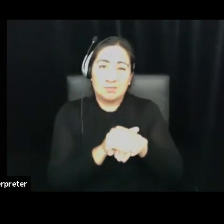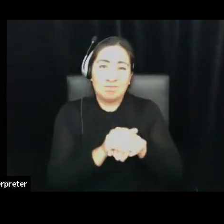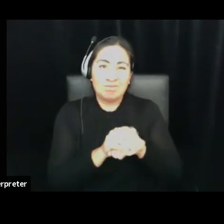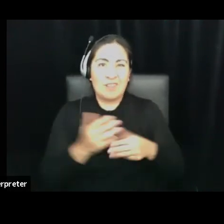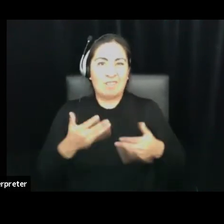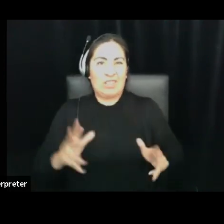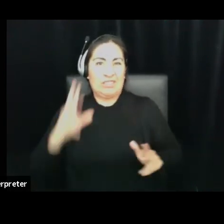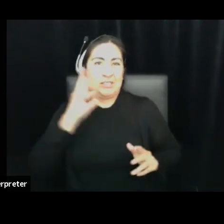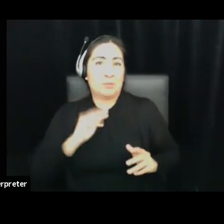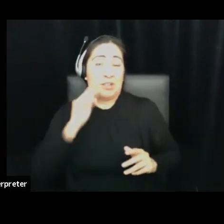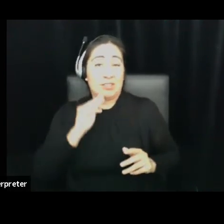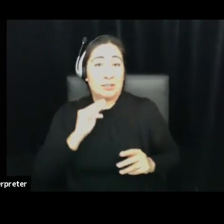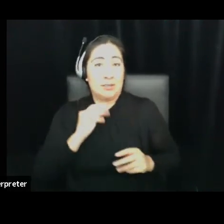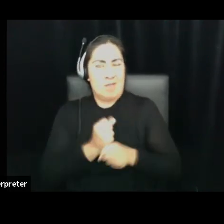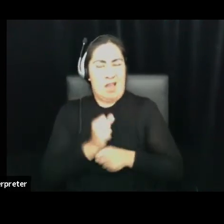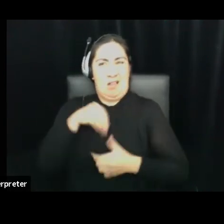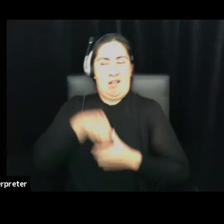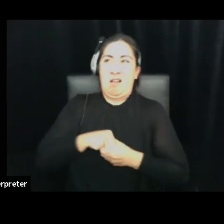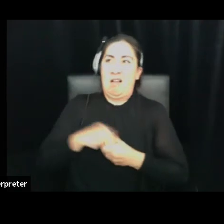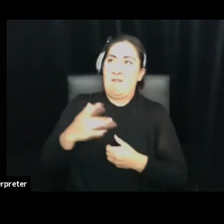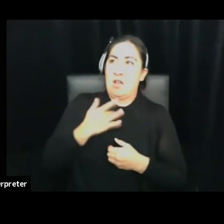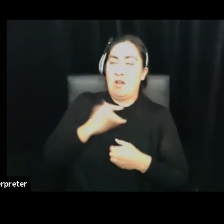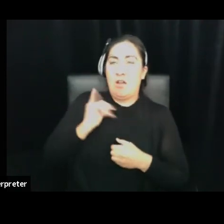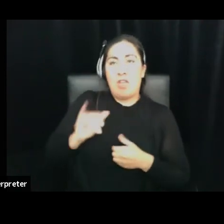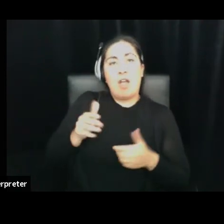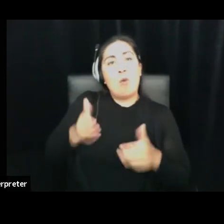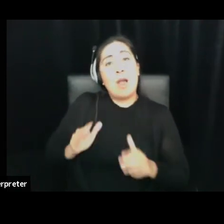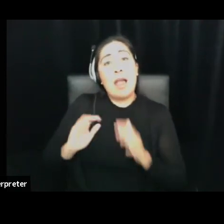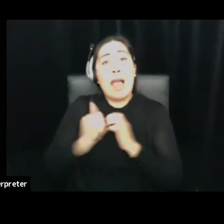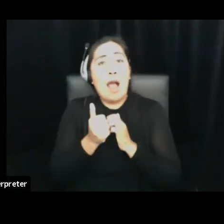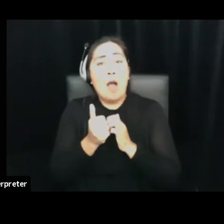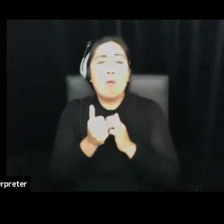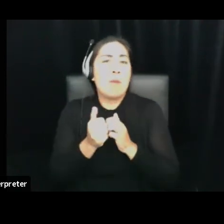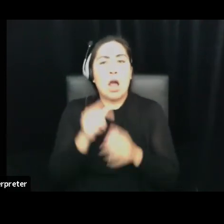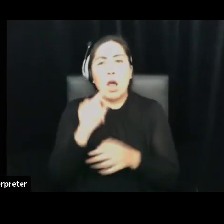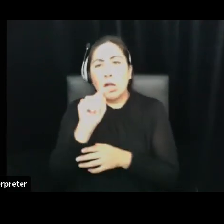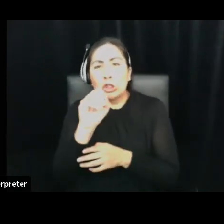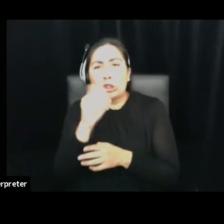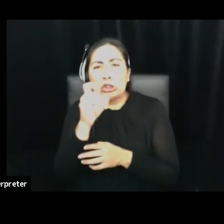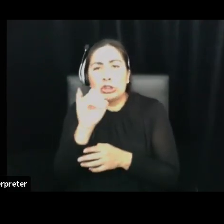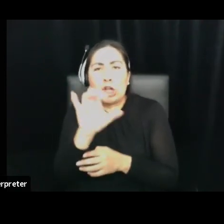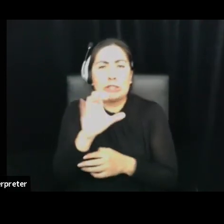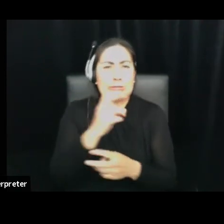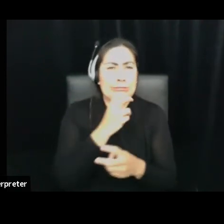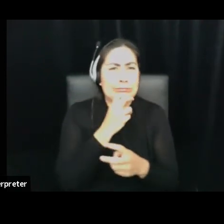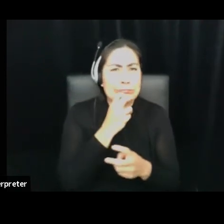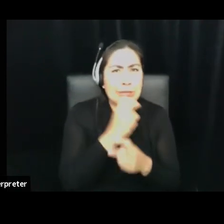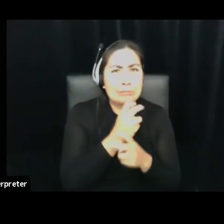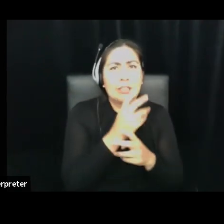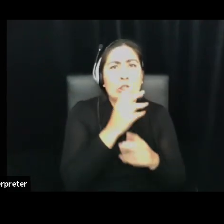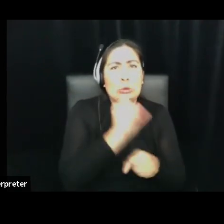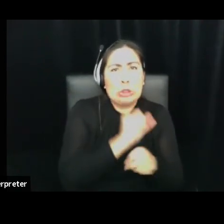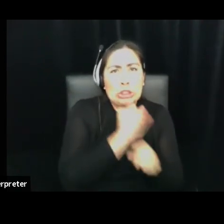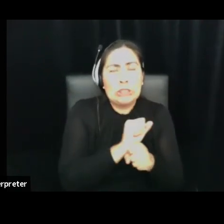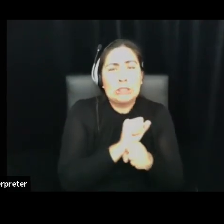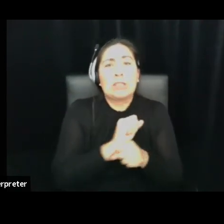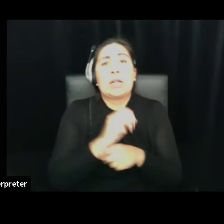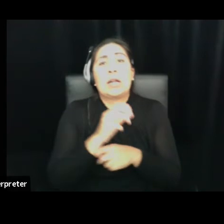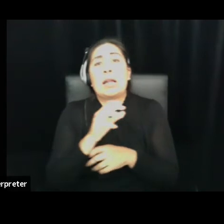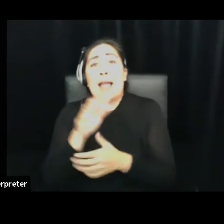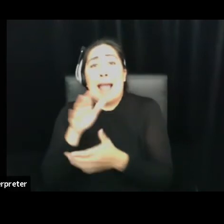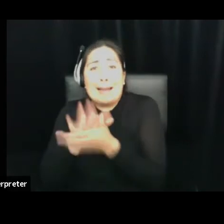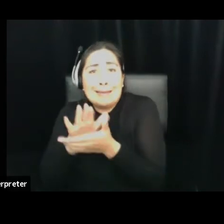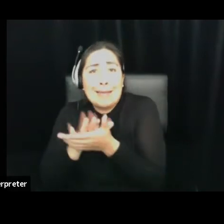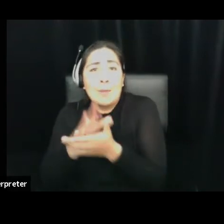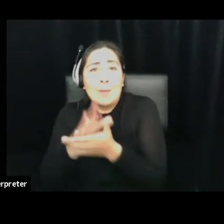made to feel this way by toxic work environments in academia and in the nonprofit